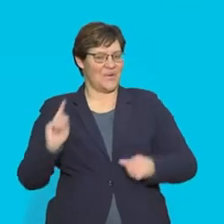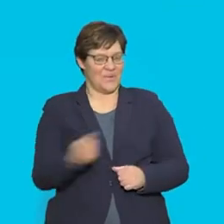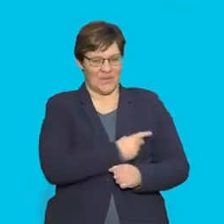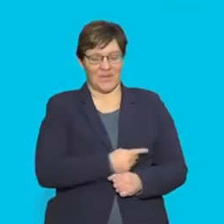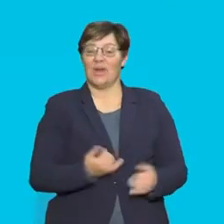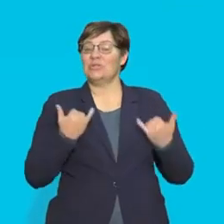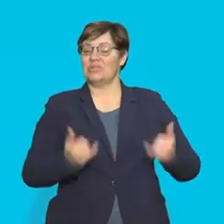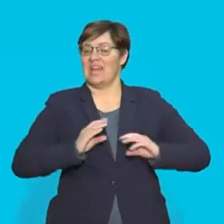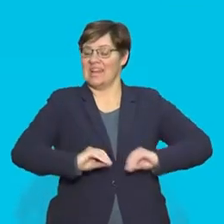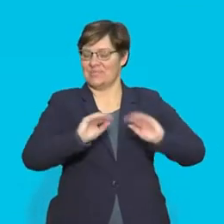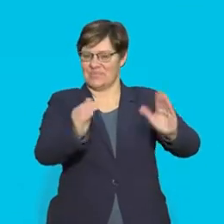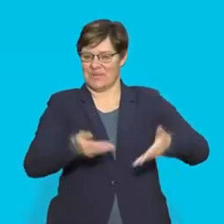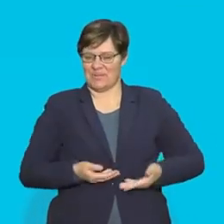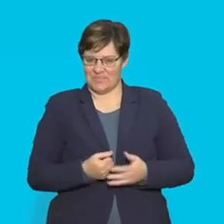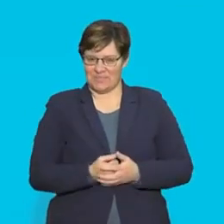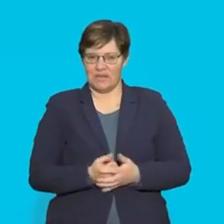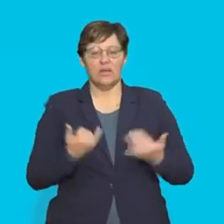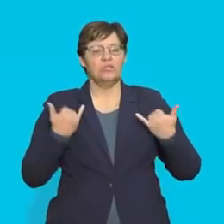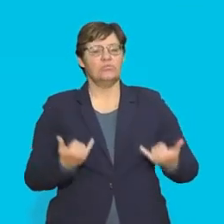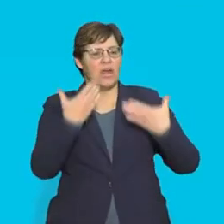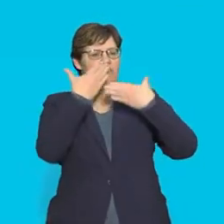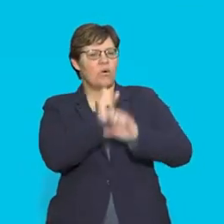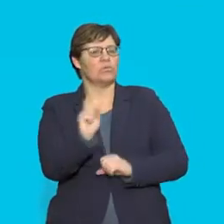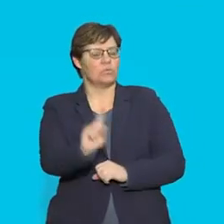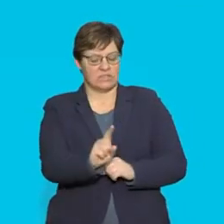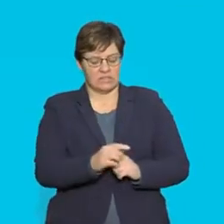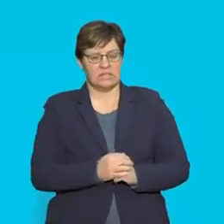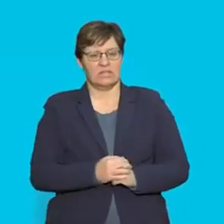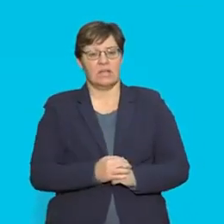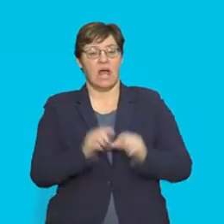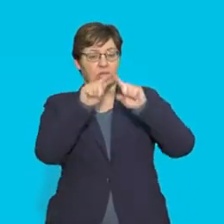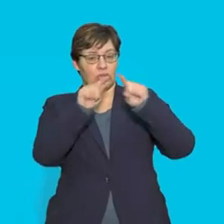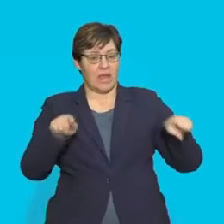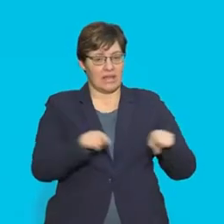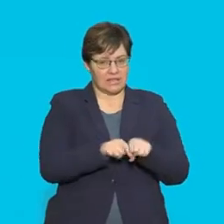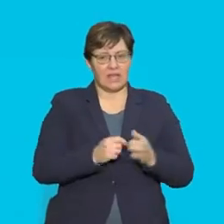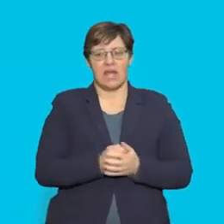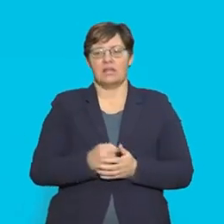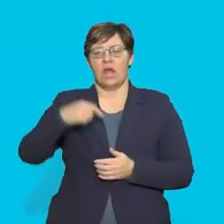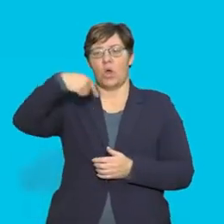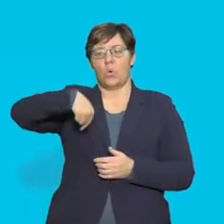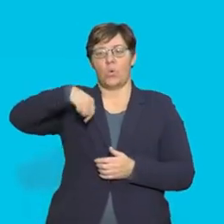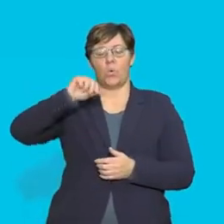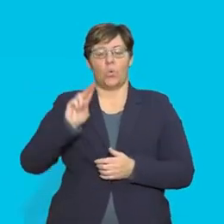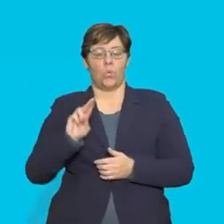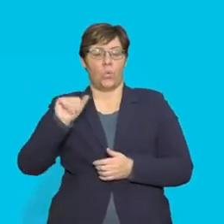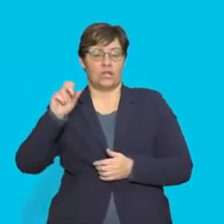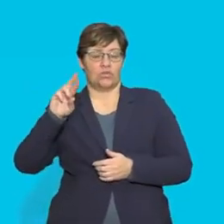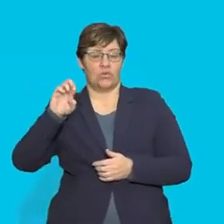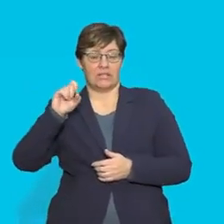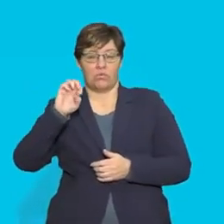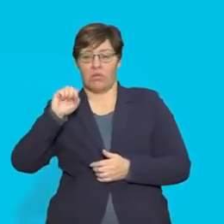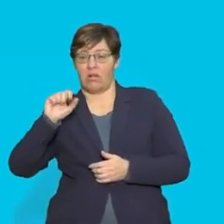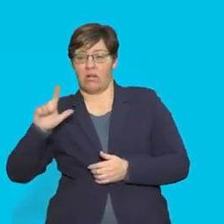Hi guys, welcome to today's lesson. So today we are going to focus on triangles and quadrilateral riders, right?